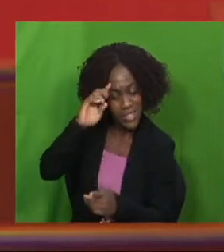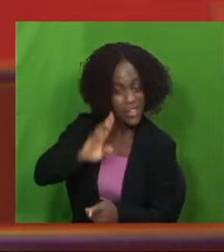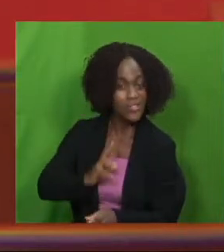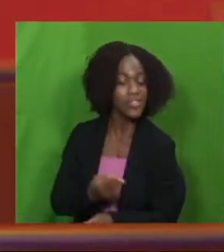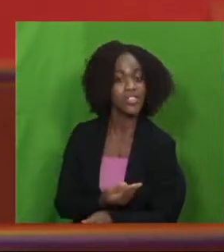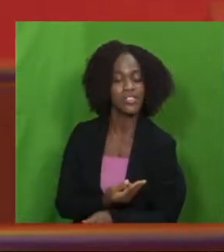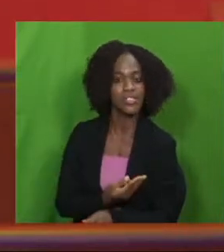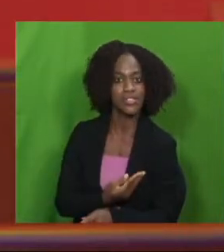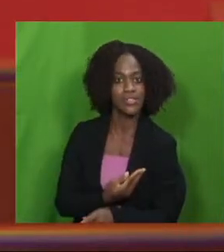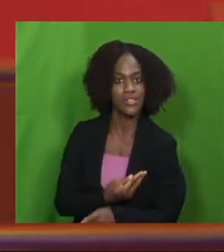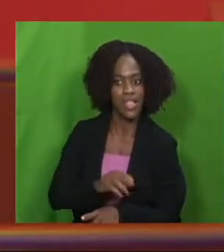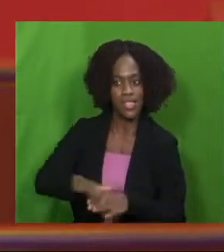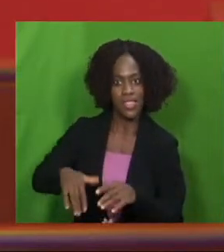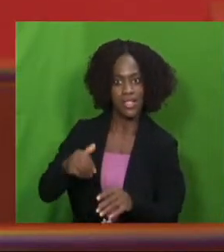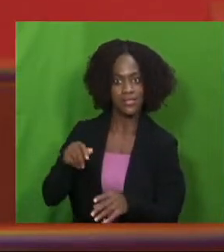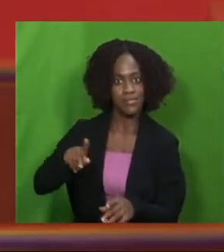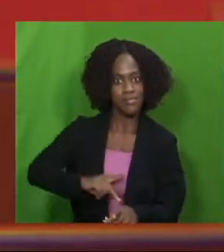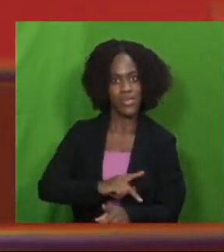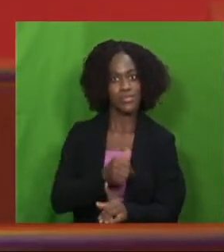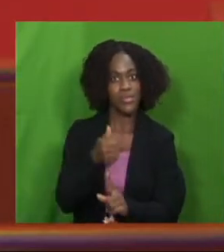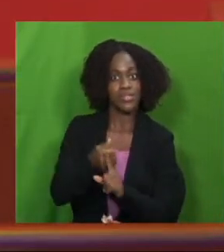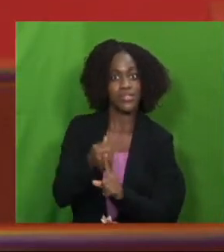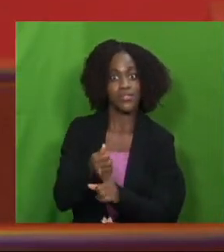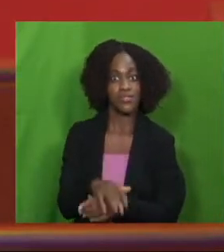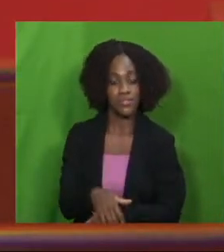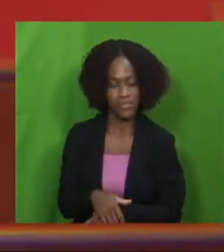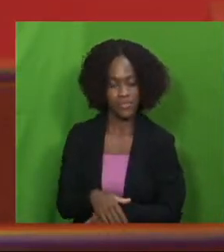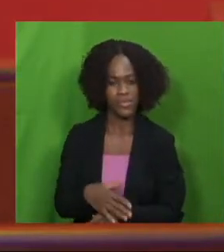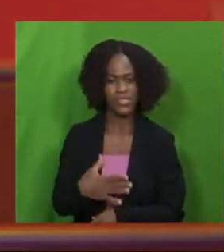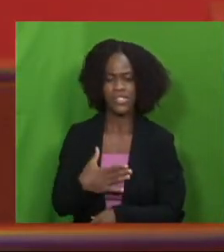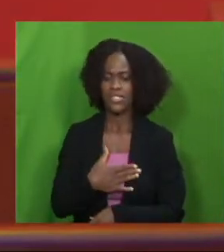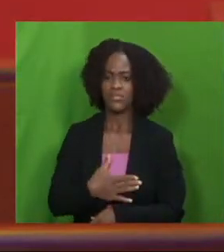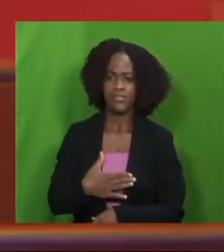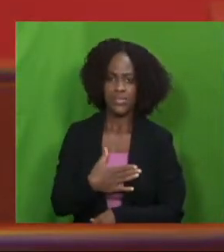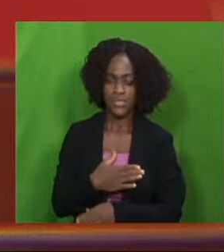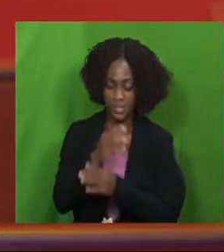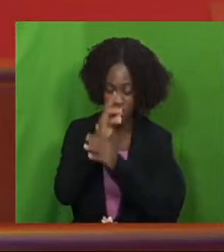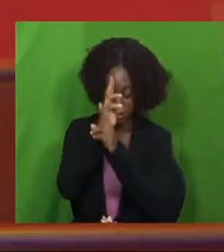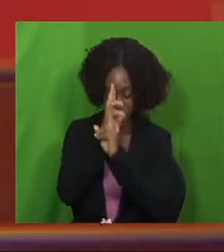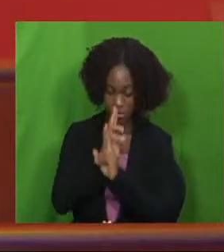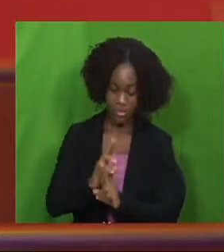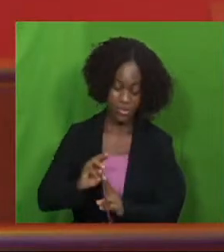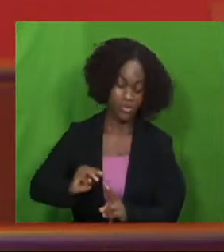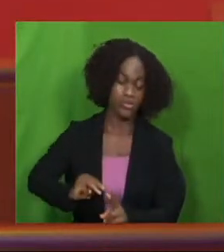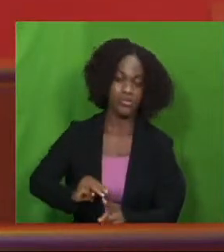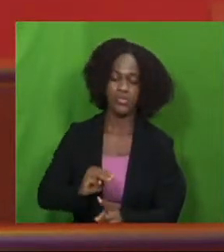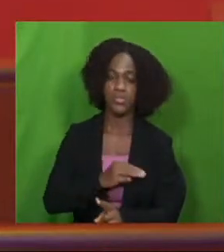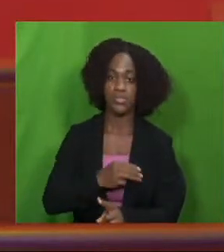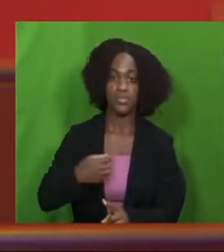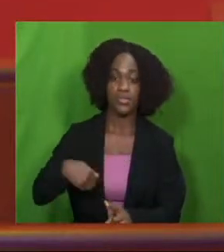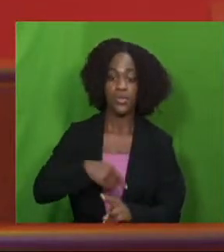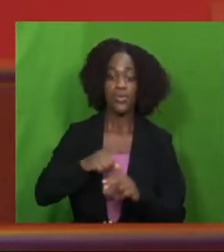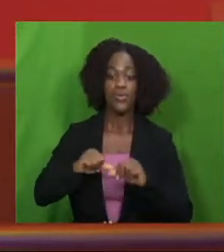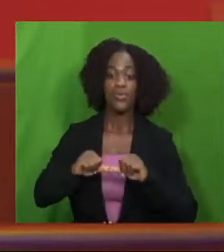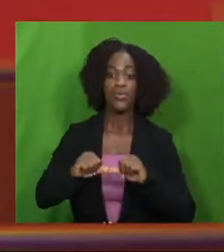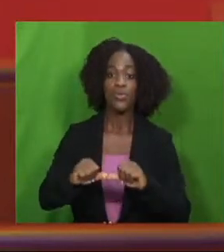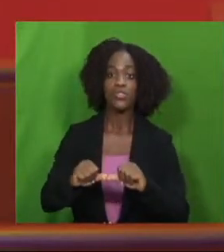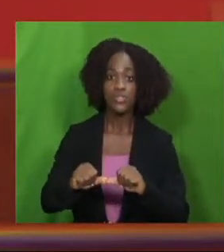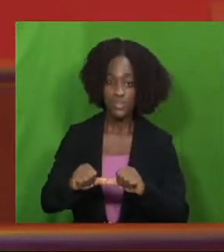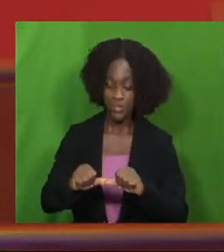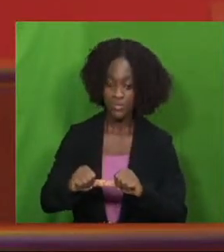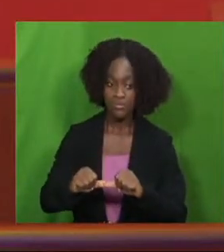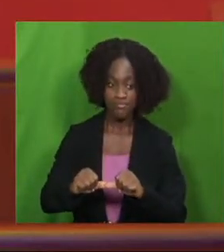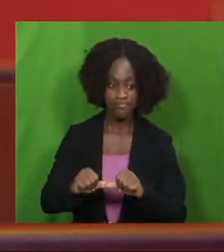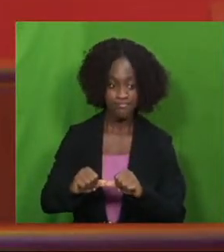than Parliament itself. So please, honorable members, we move on. We've taken note of